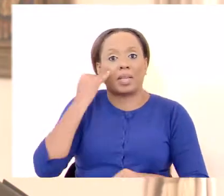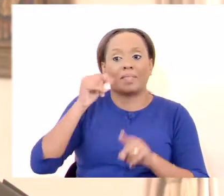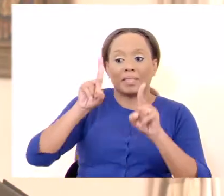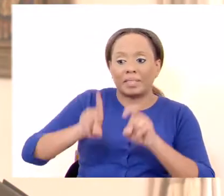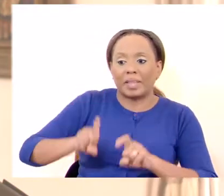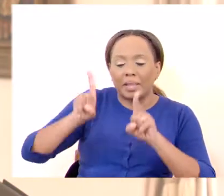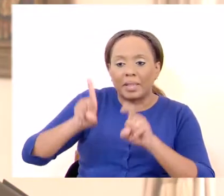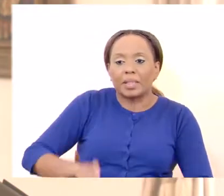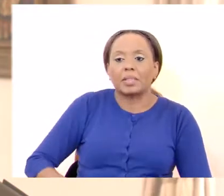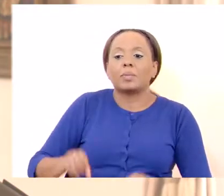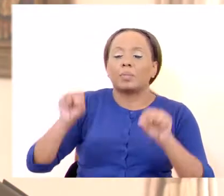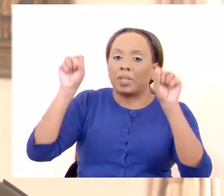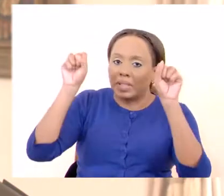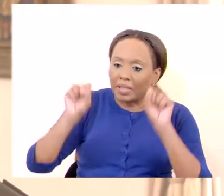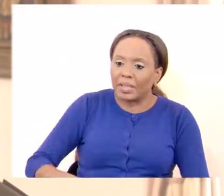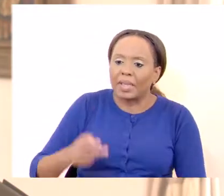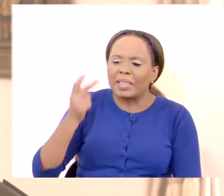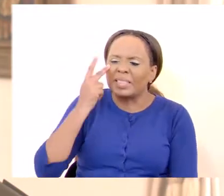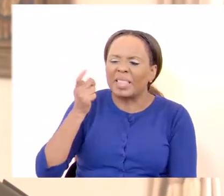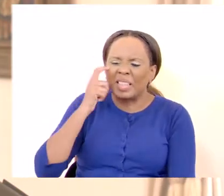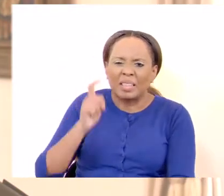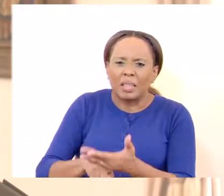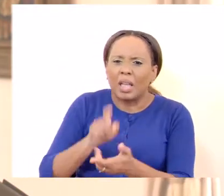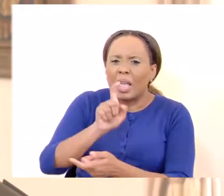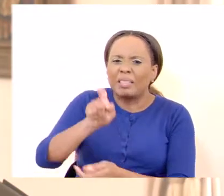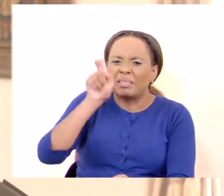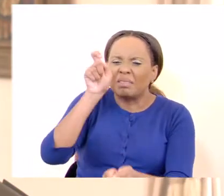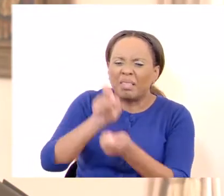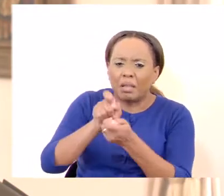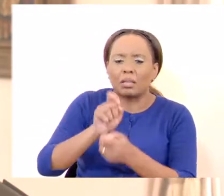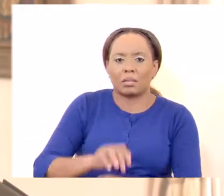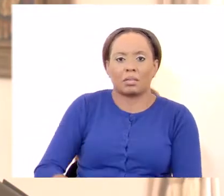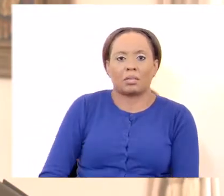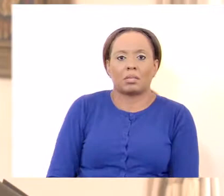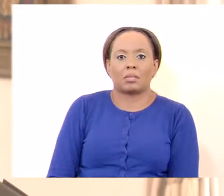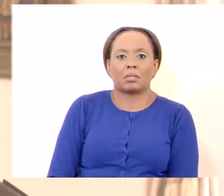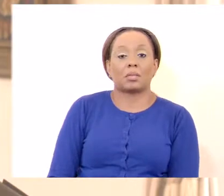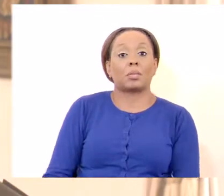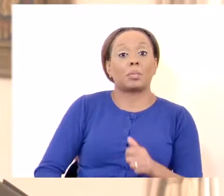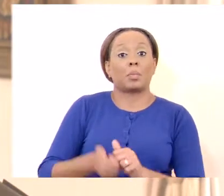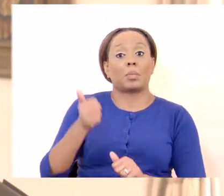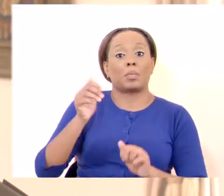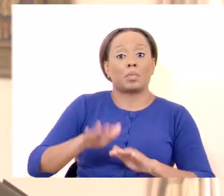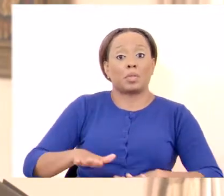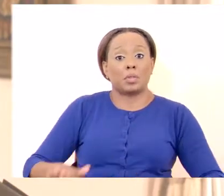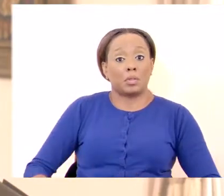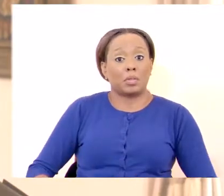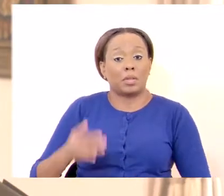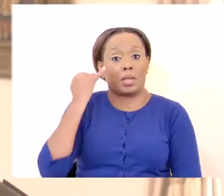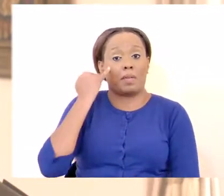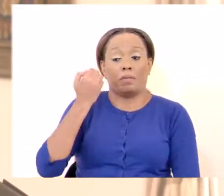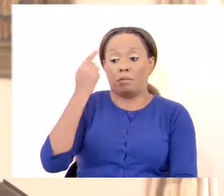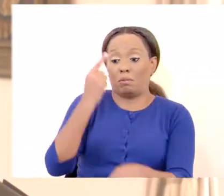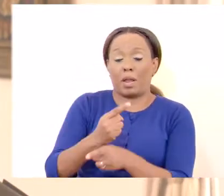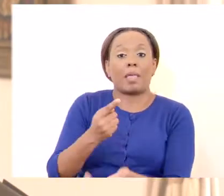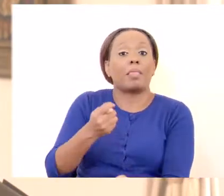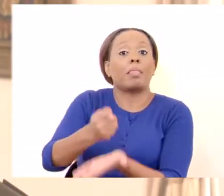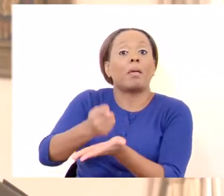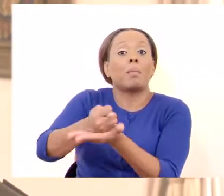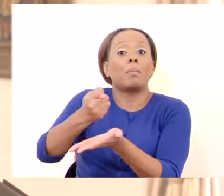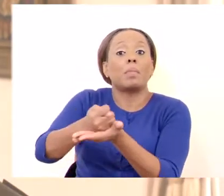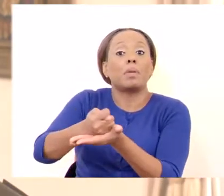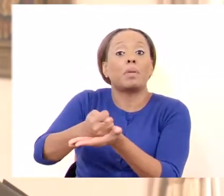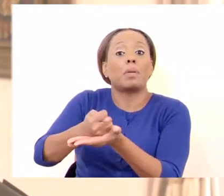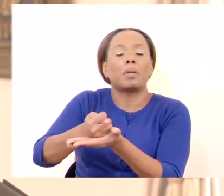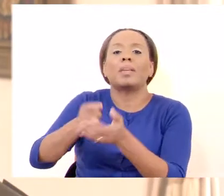out. Many of these children with the appropriate therapy can get better, or at least as far as we